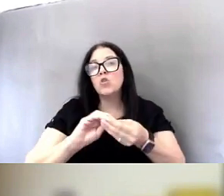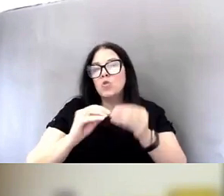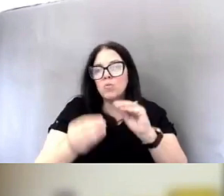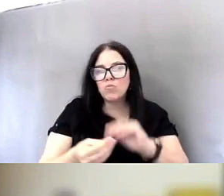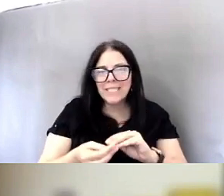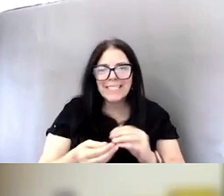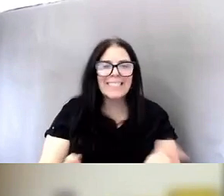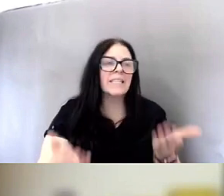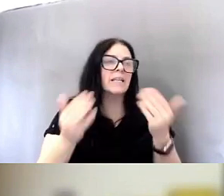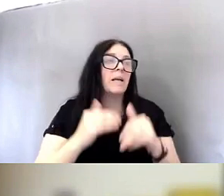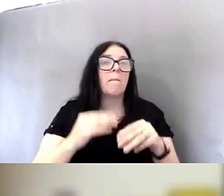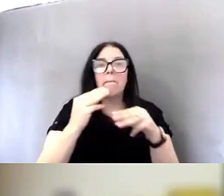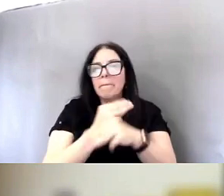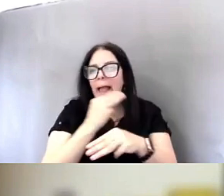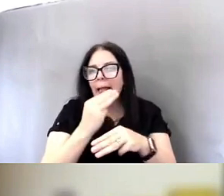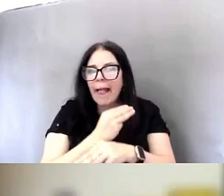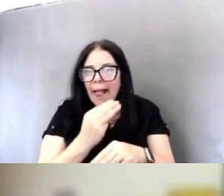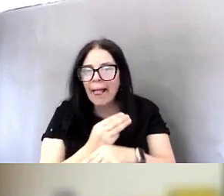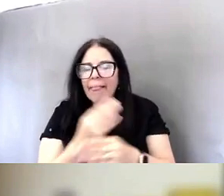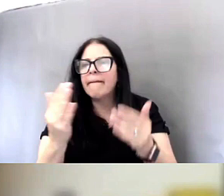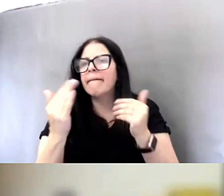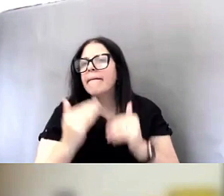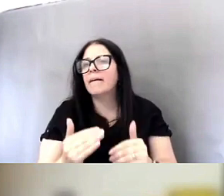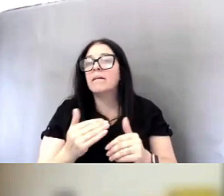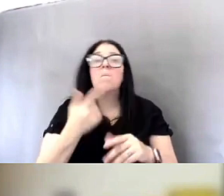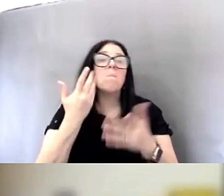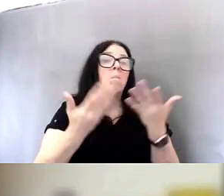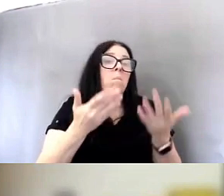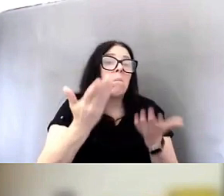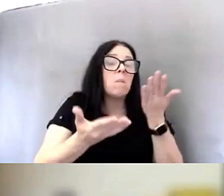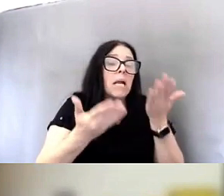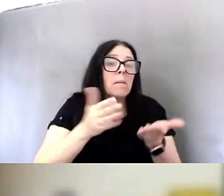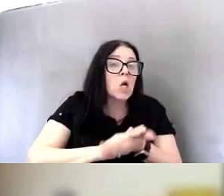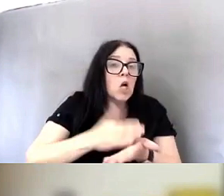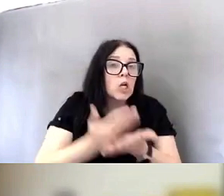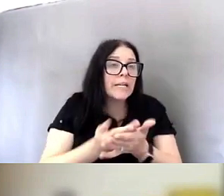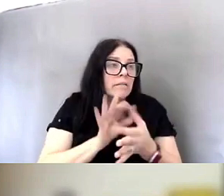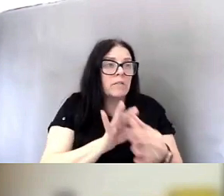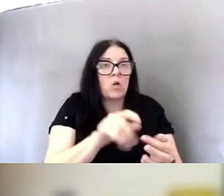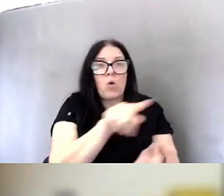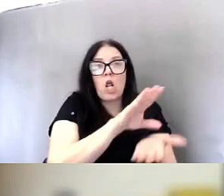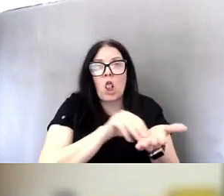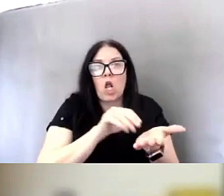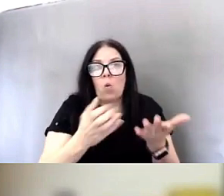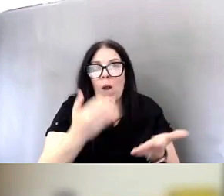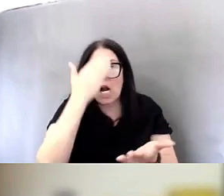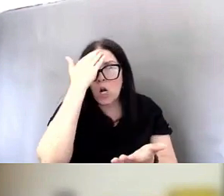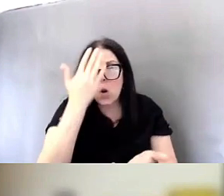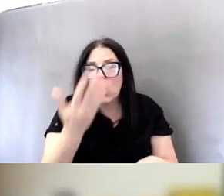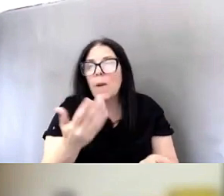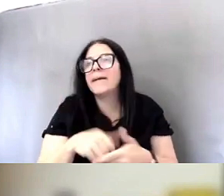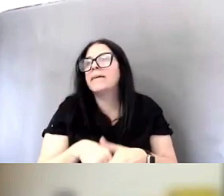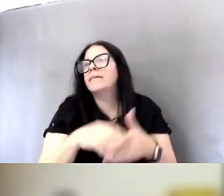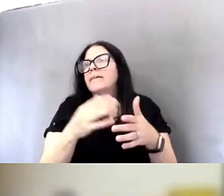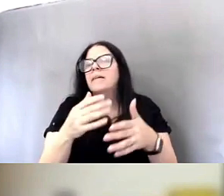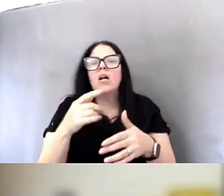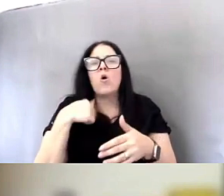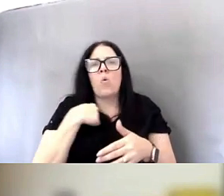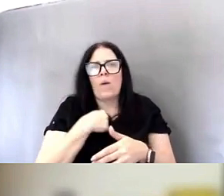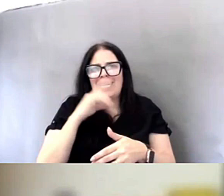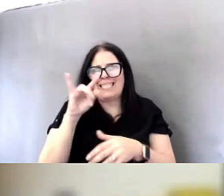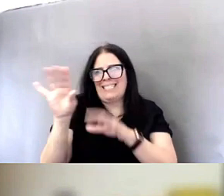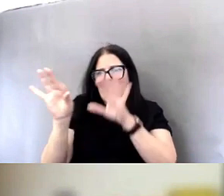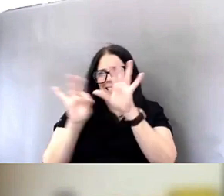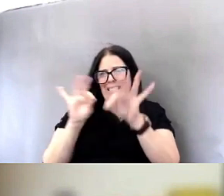might be, plus topics of interest to learners. Looking for really empowering resources